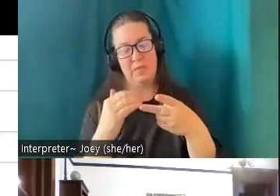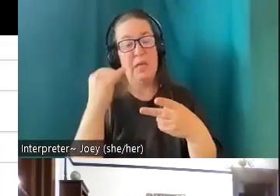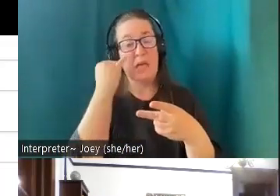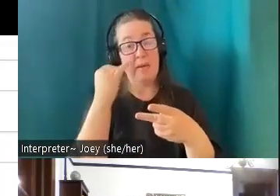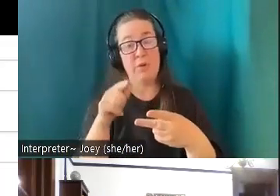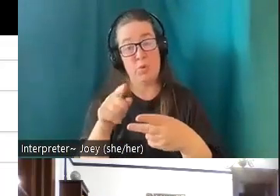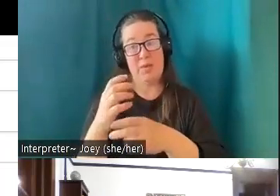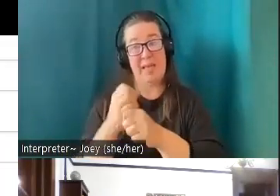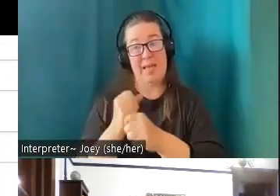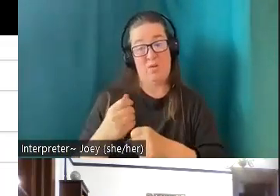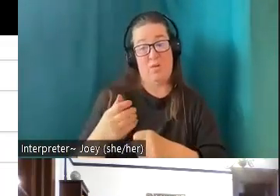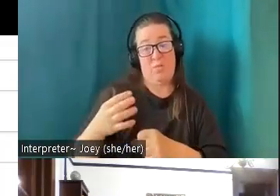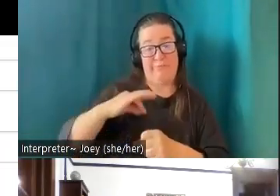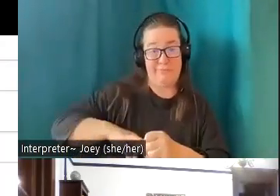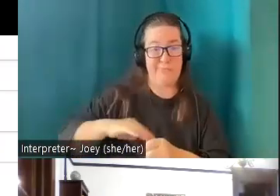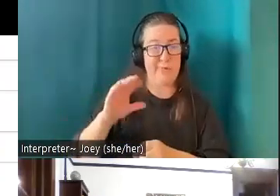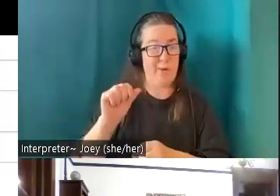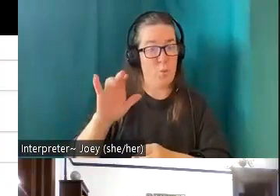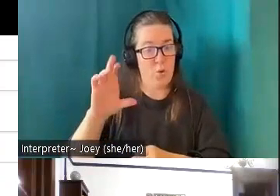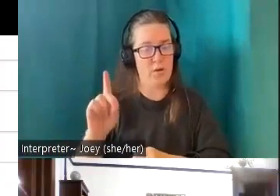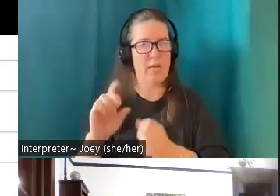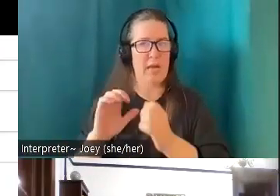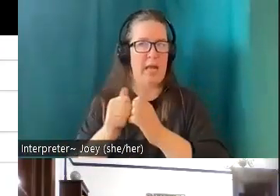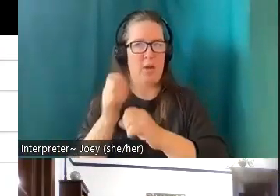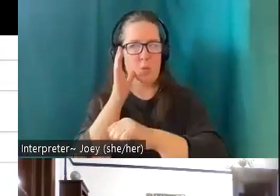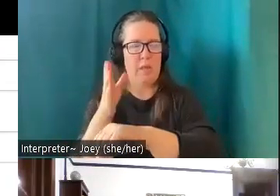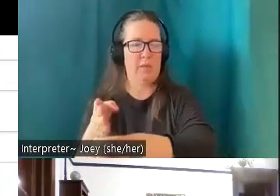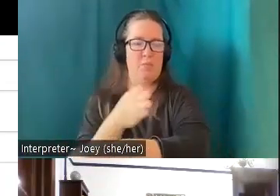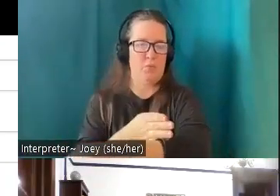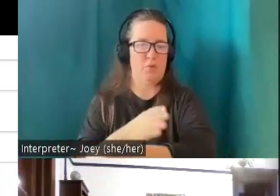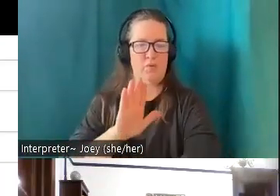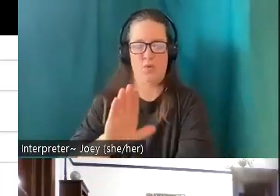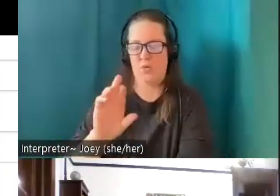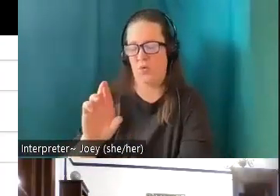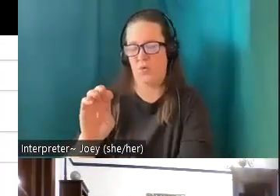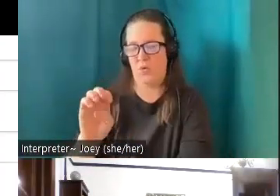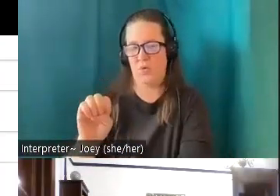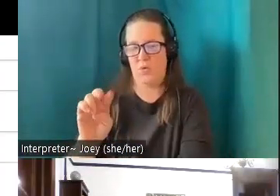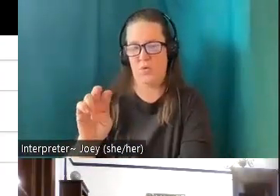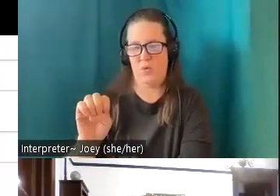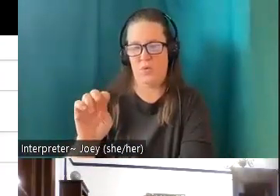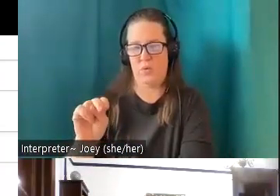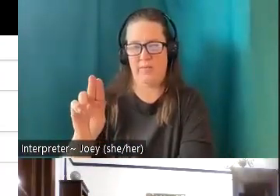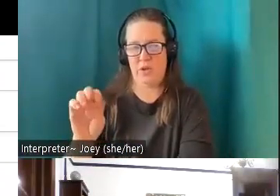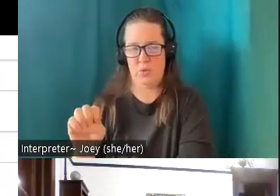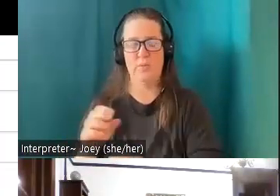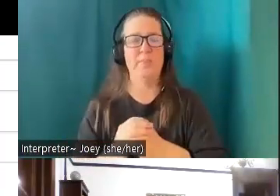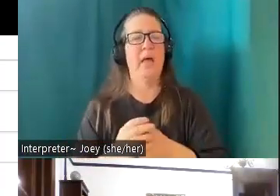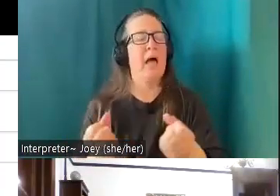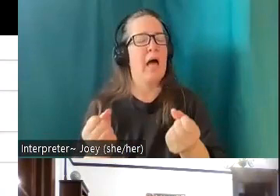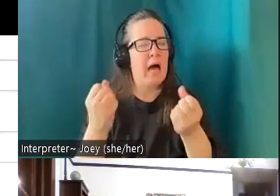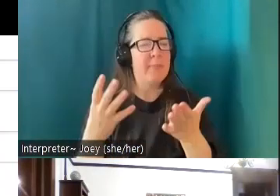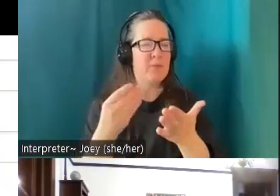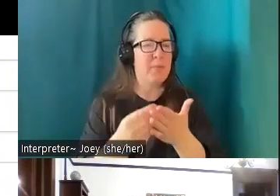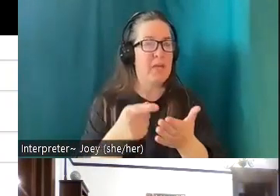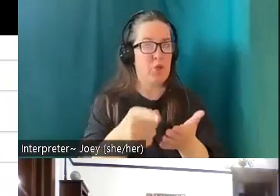revenue? In other words, how much additional funding, not including the amount of this grant, do you believe you will be able to raise? So again,